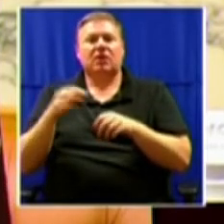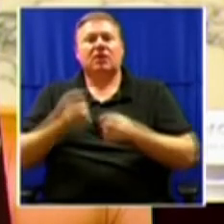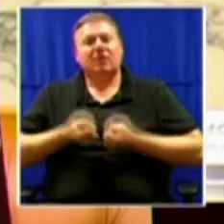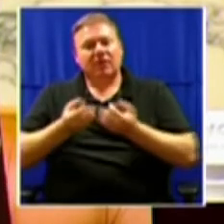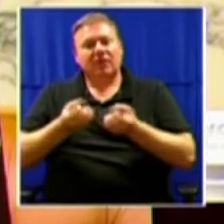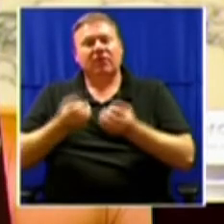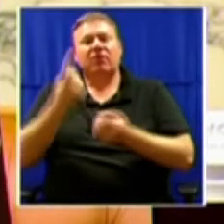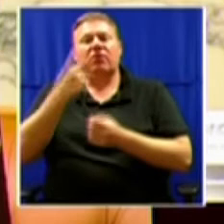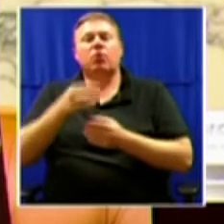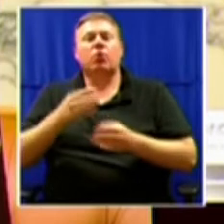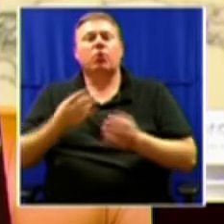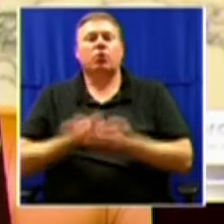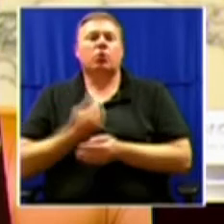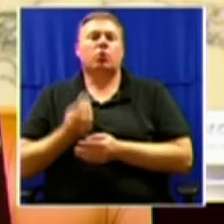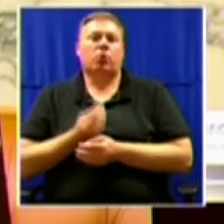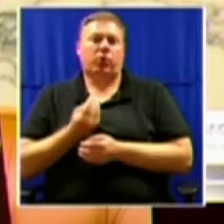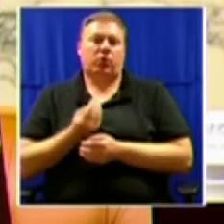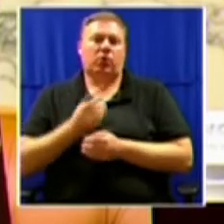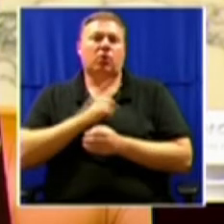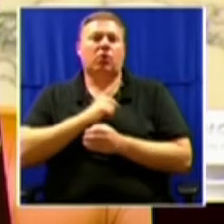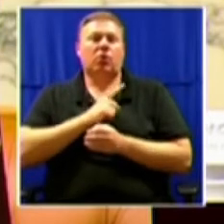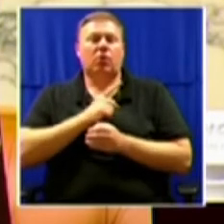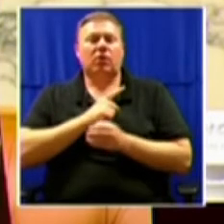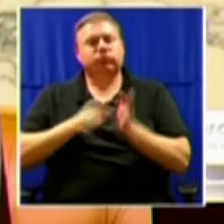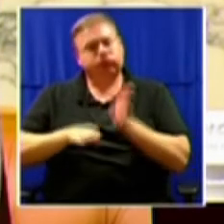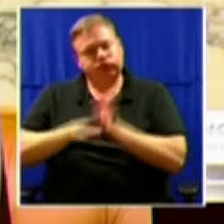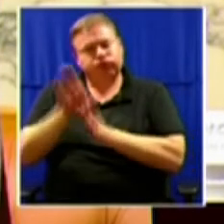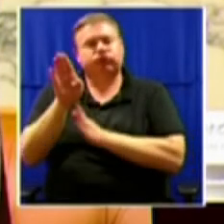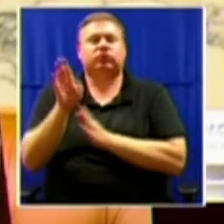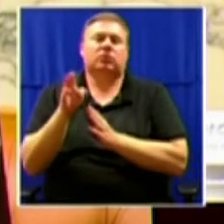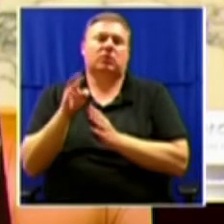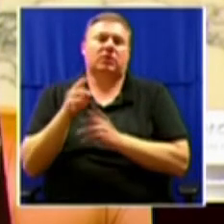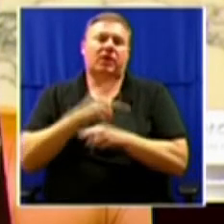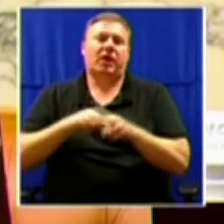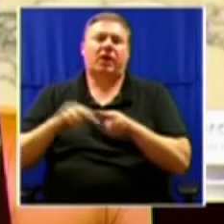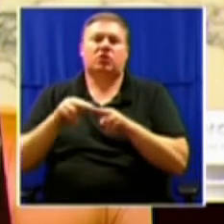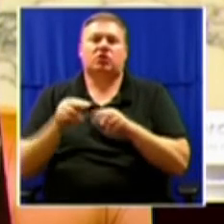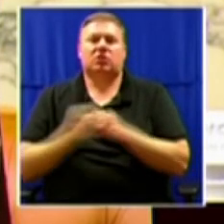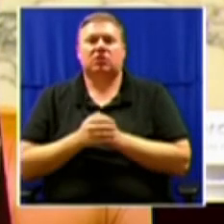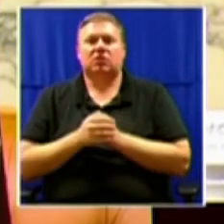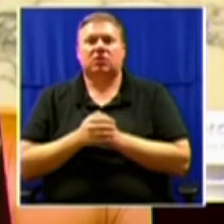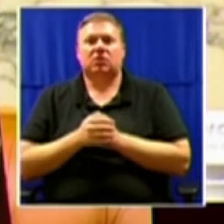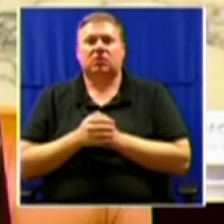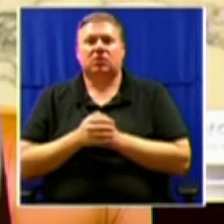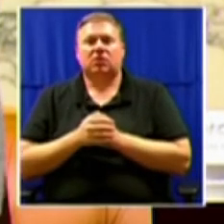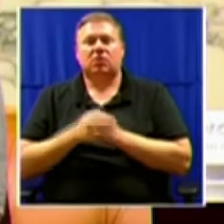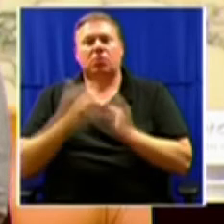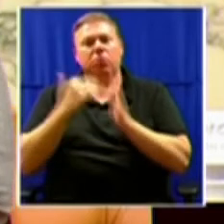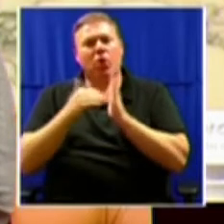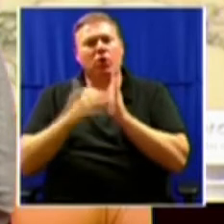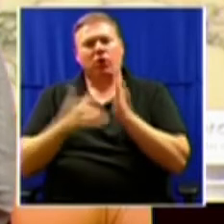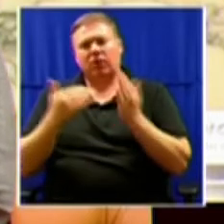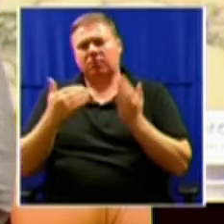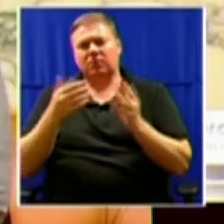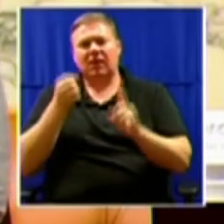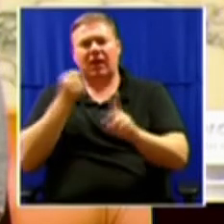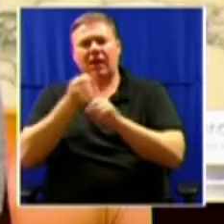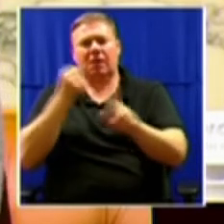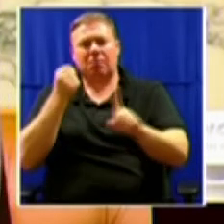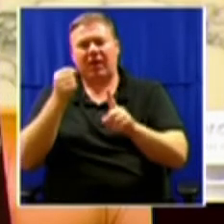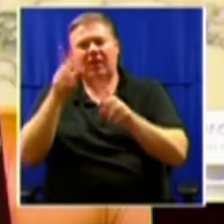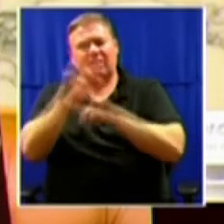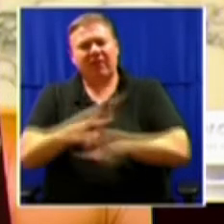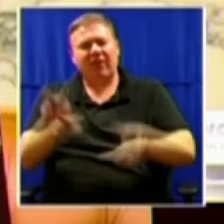and social decay? Is there a process to evaluate the impact of the current programs? When last did you